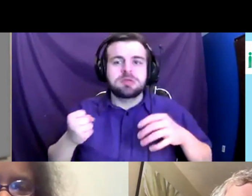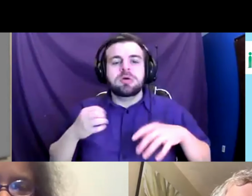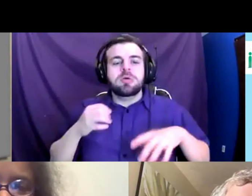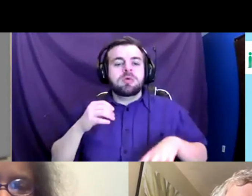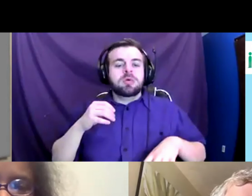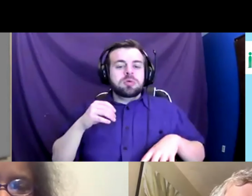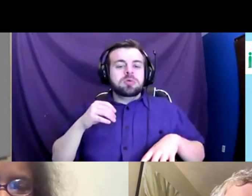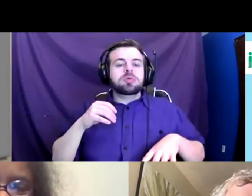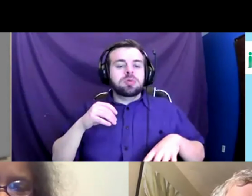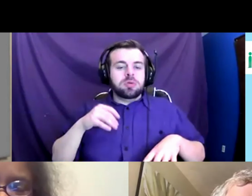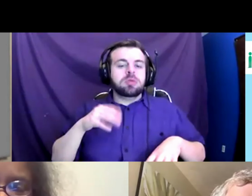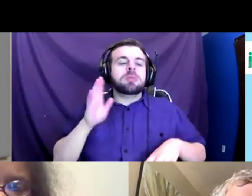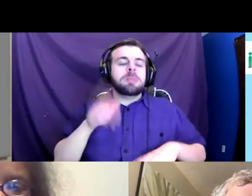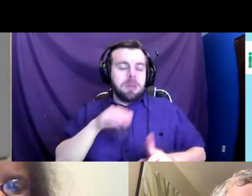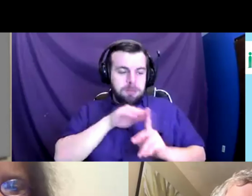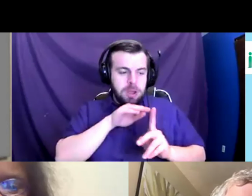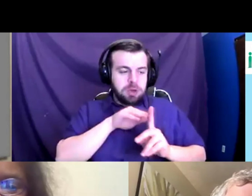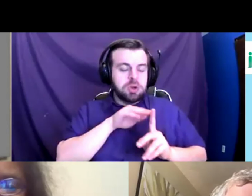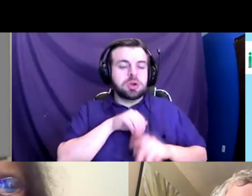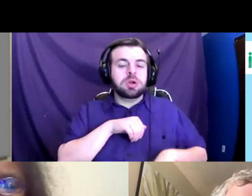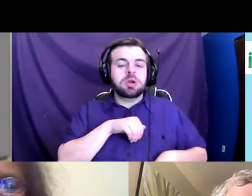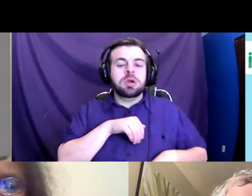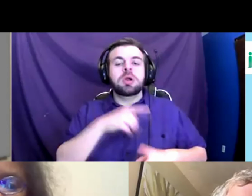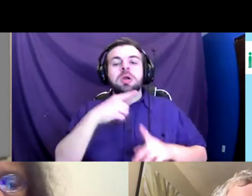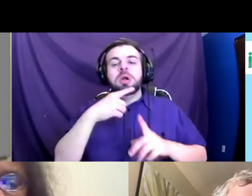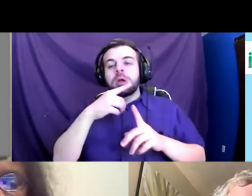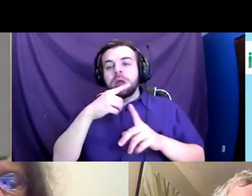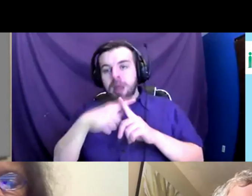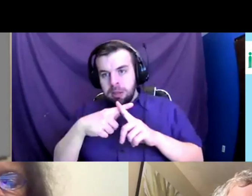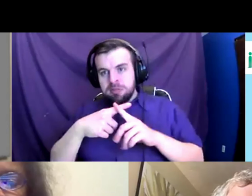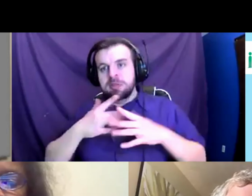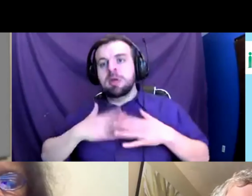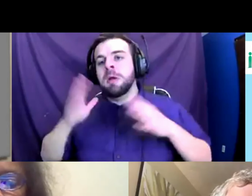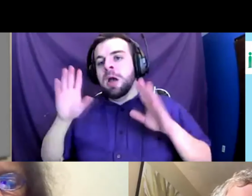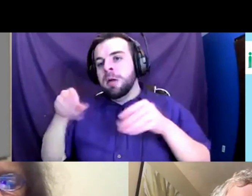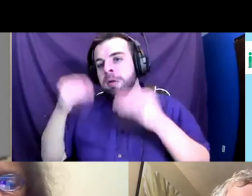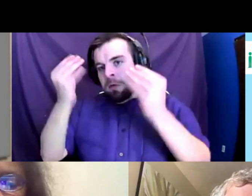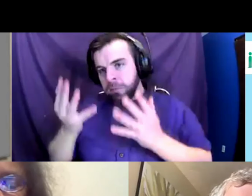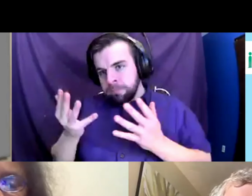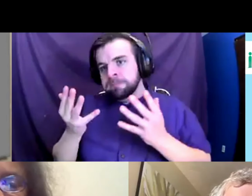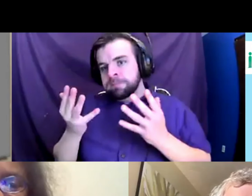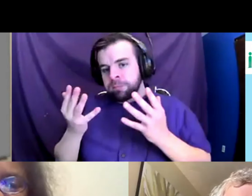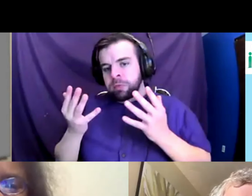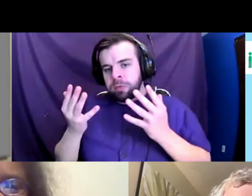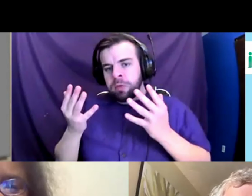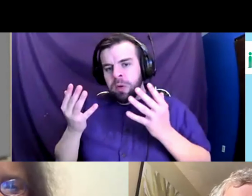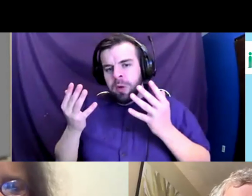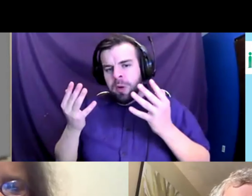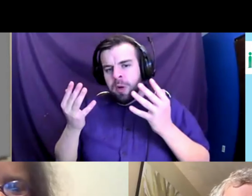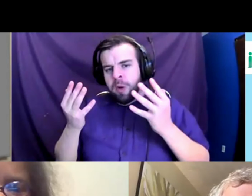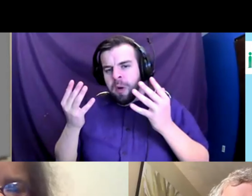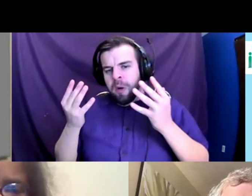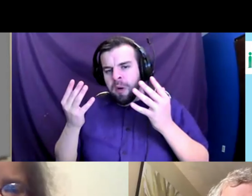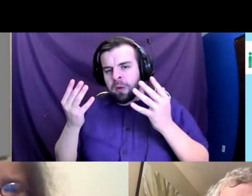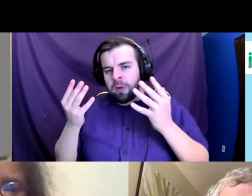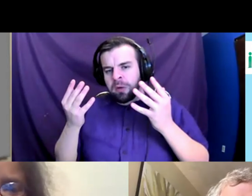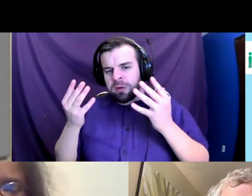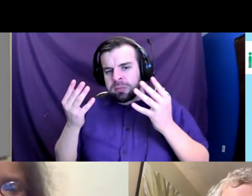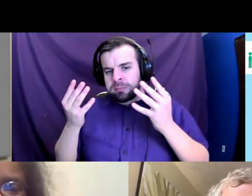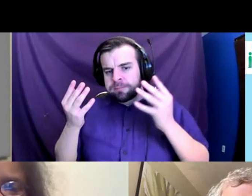and my provider telling my aunt how the medicine, how